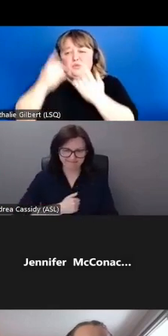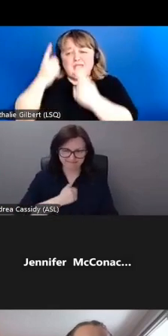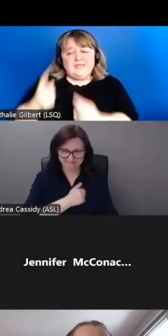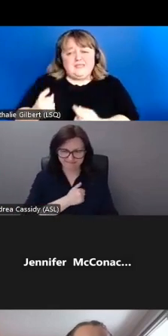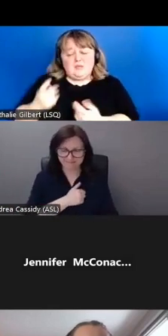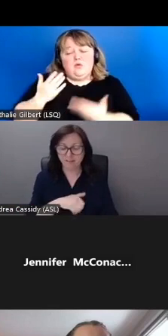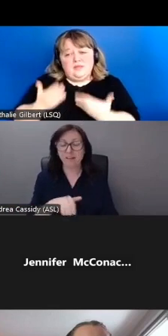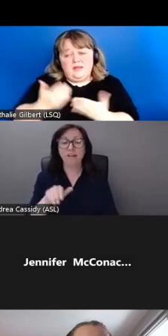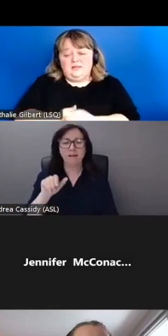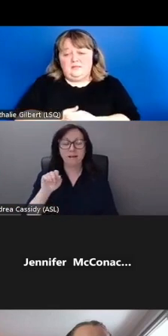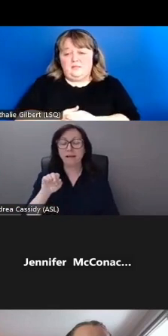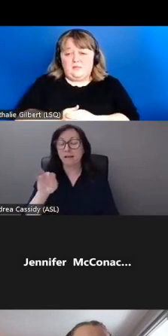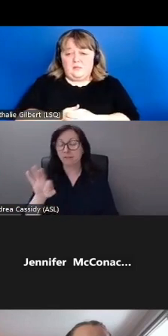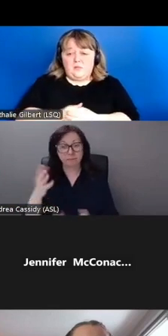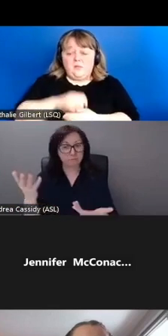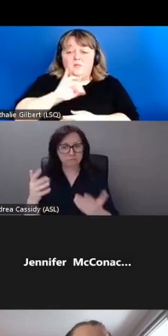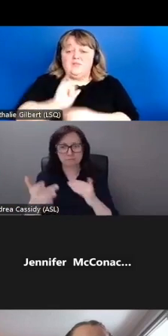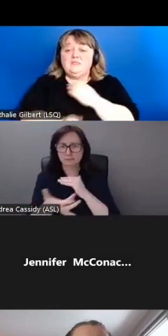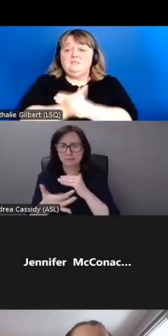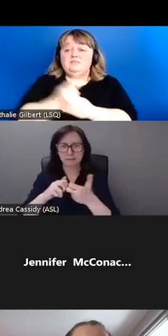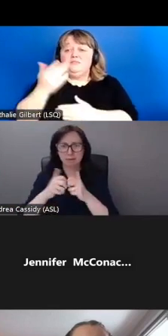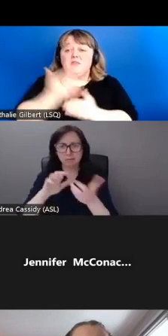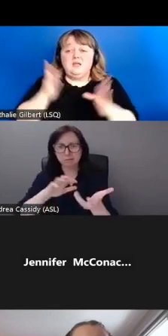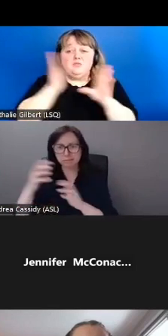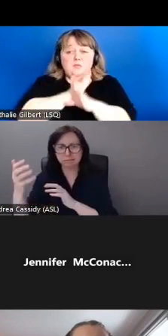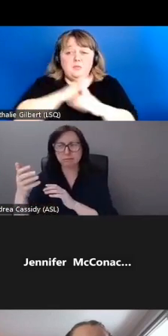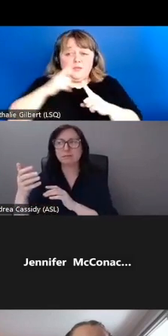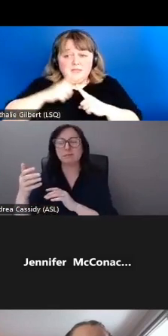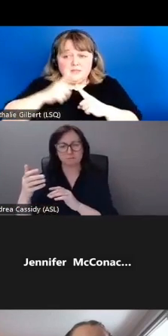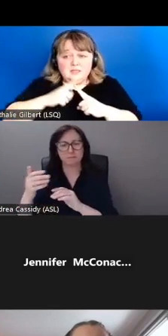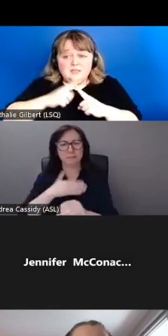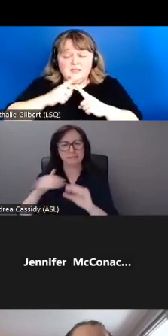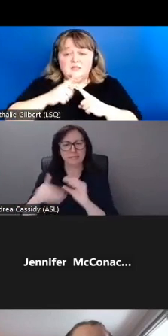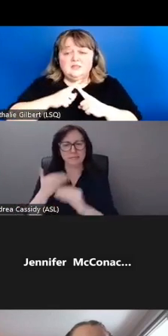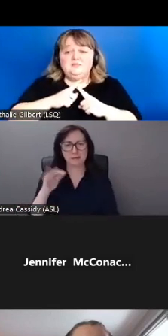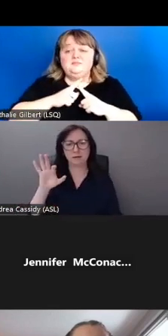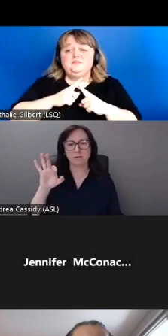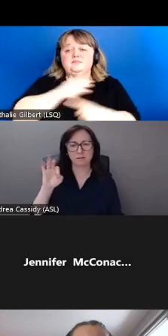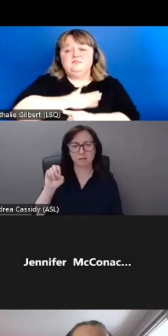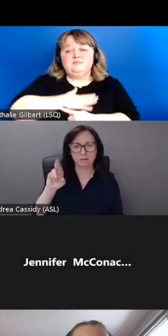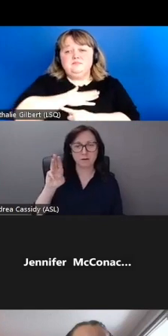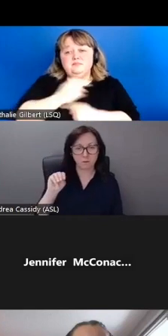If you have technical difficulties, please email us at